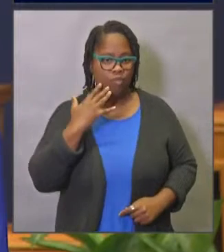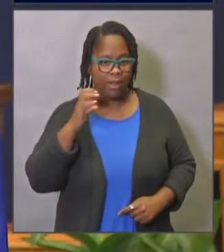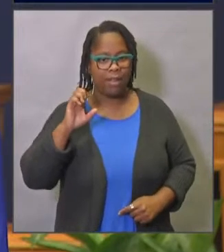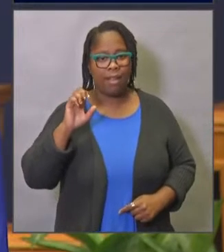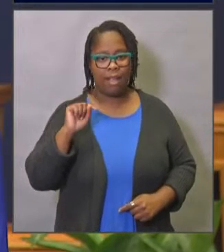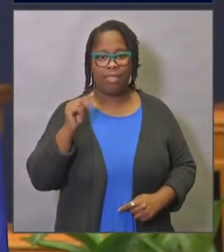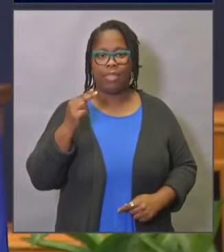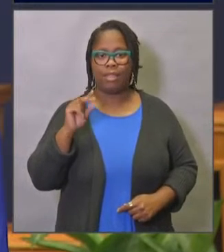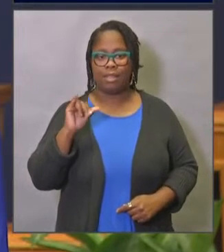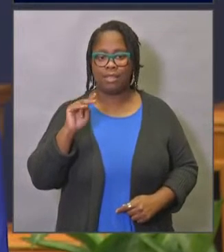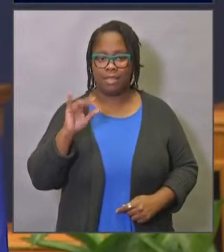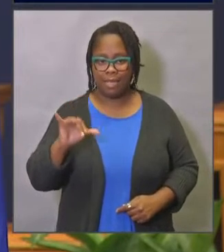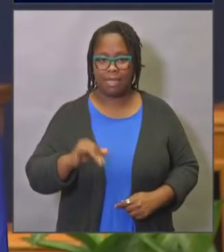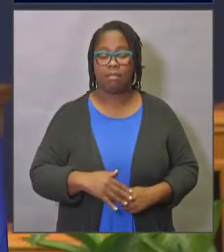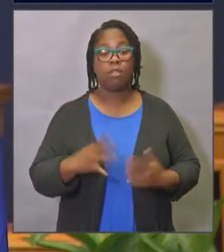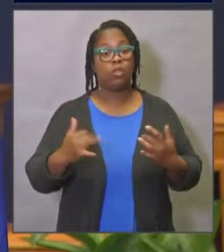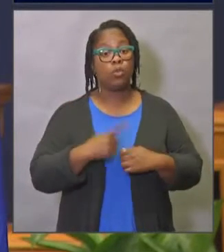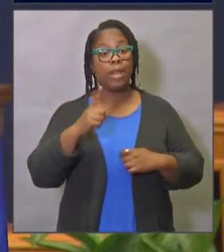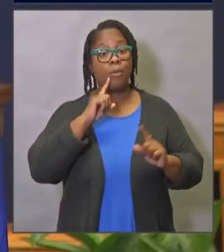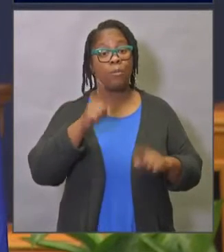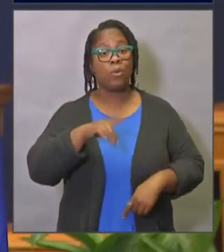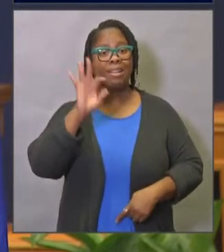ethnicity. Today we're reporting